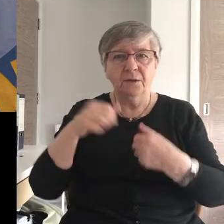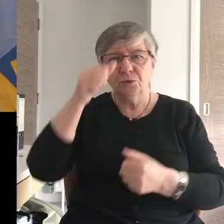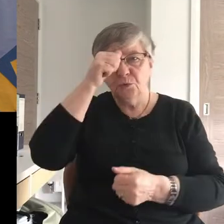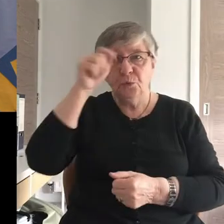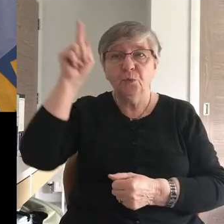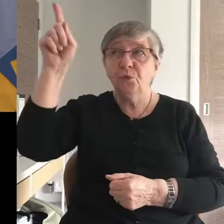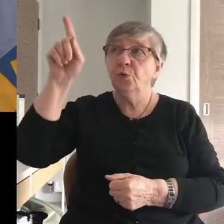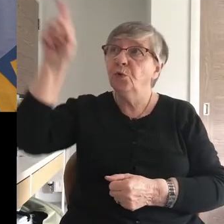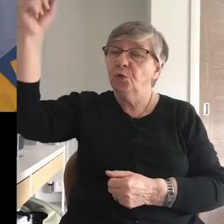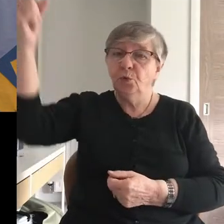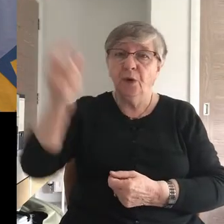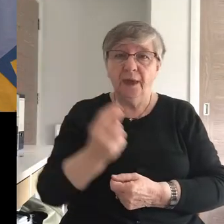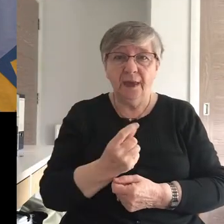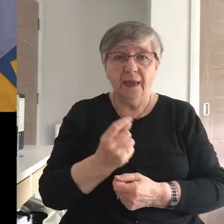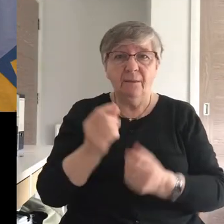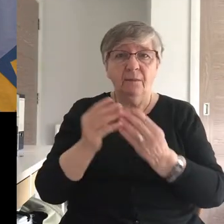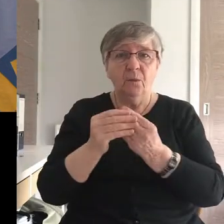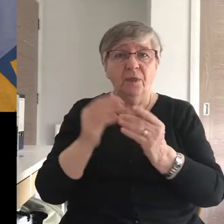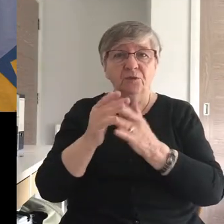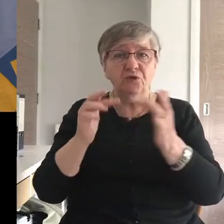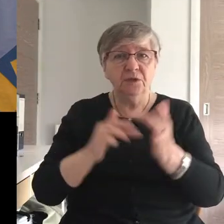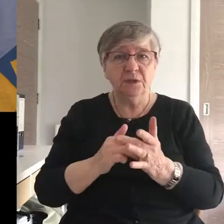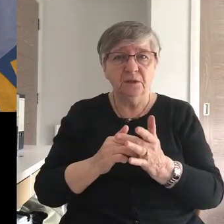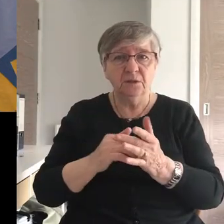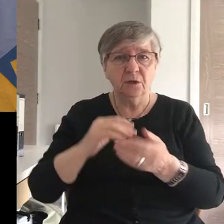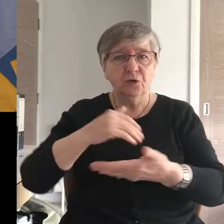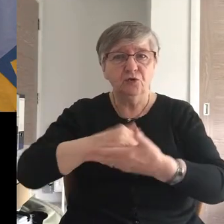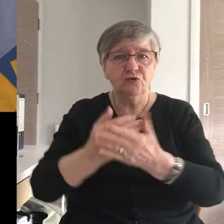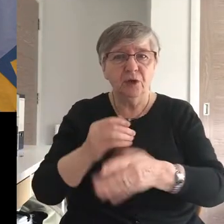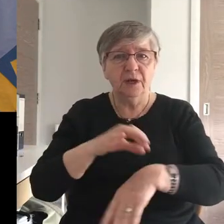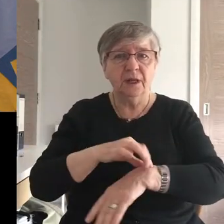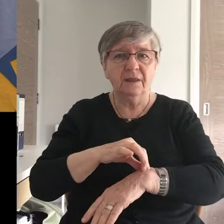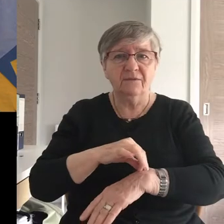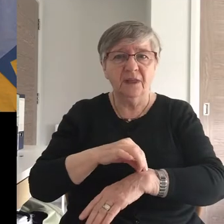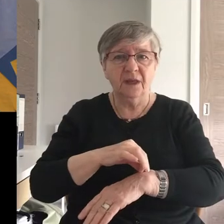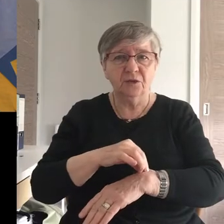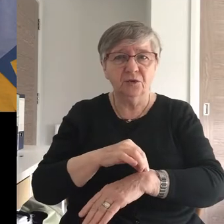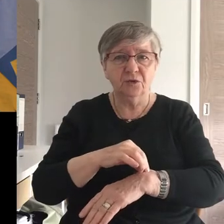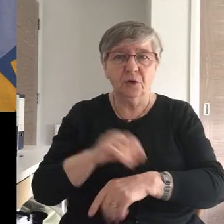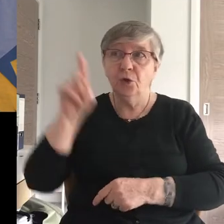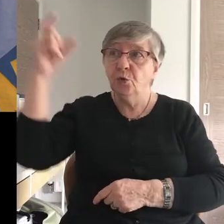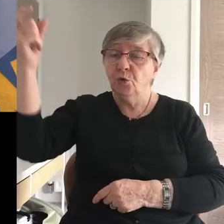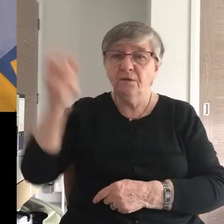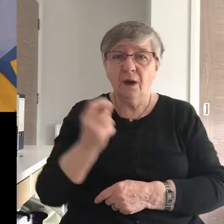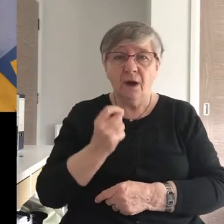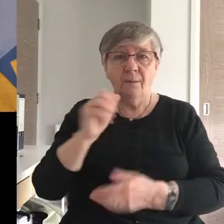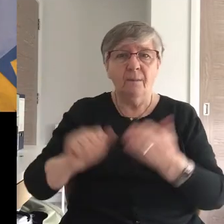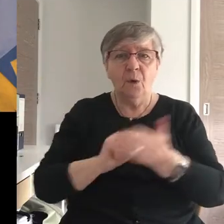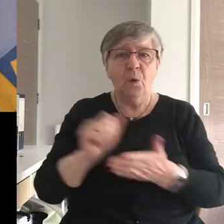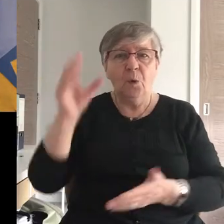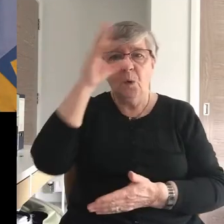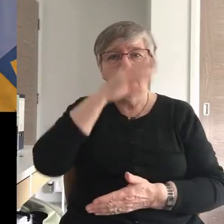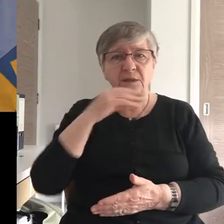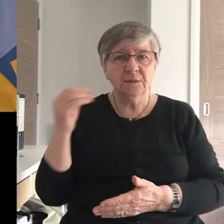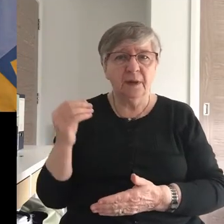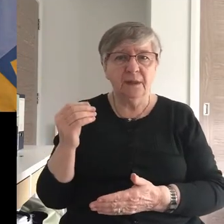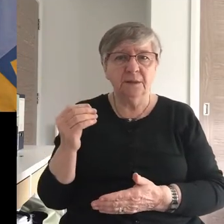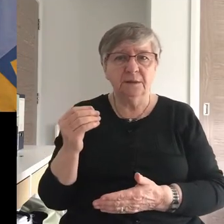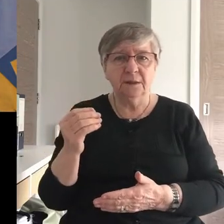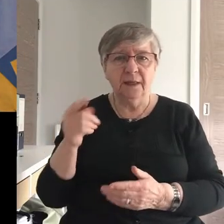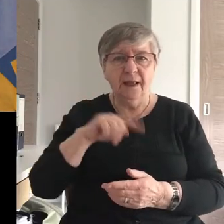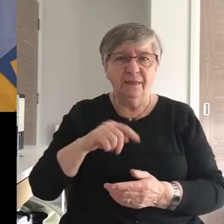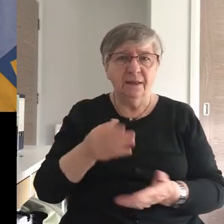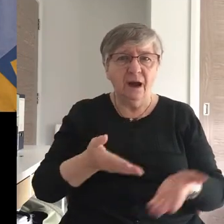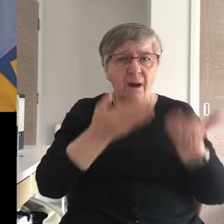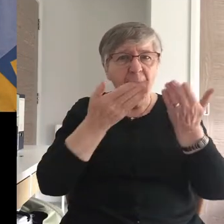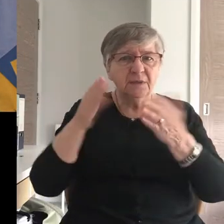You've come down to us in Jesus, sharing our flesh. You've come to us, Holy Spirit, in the twists and turns,